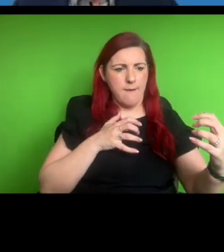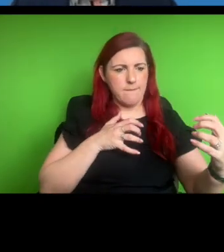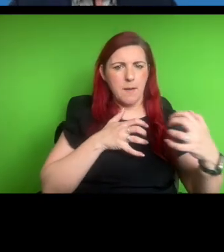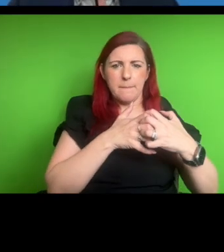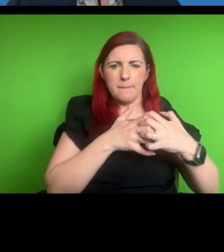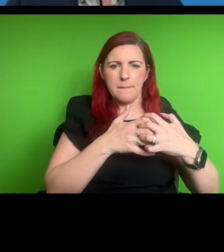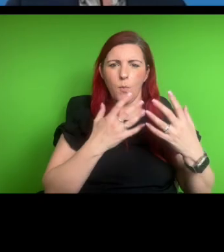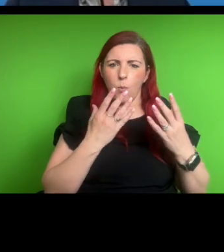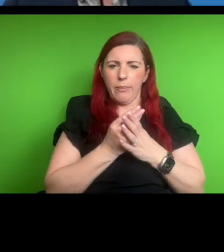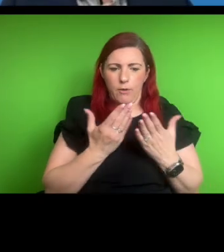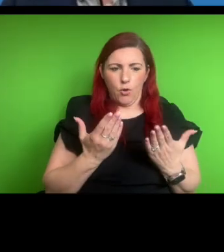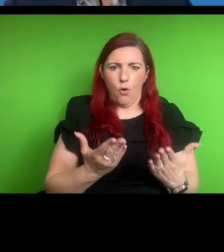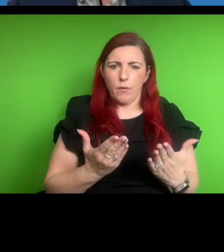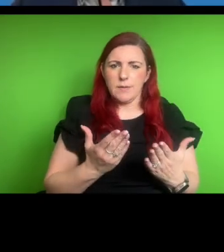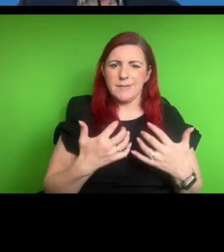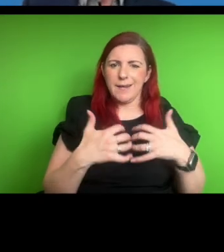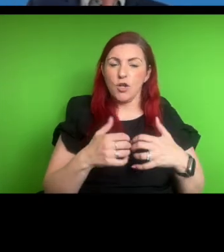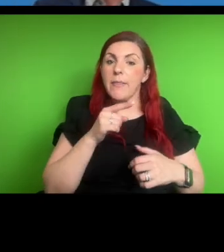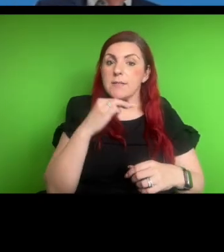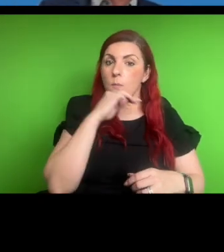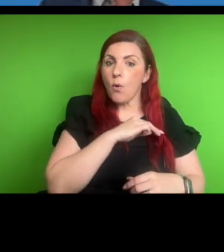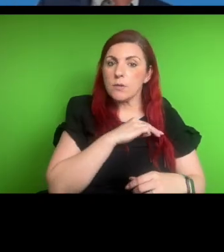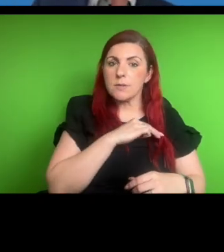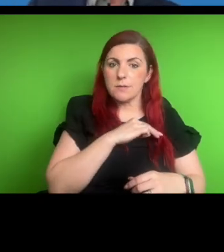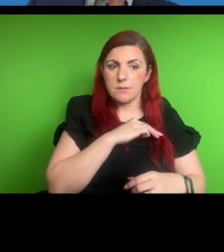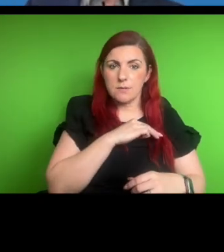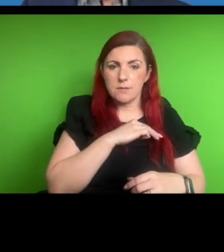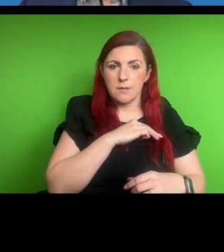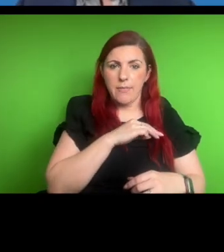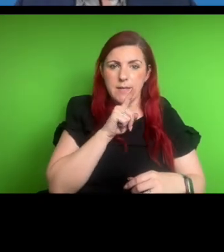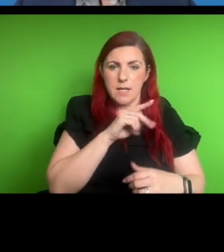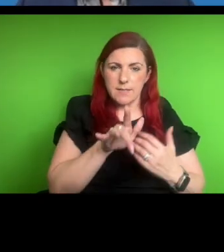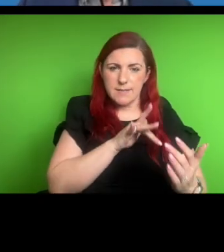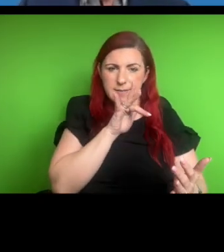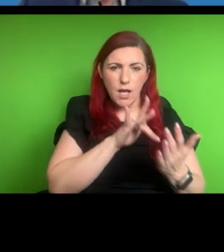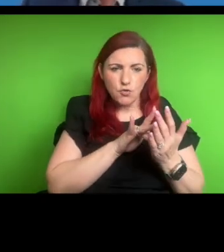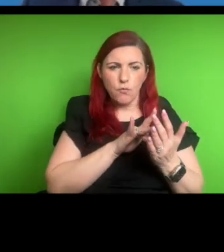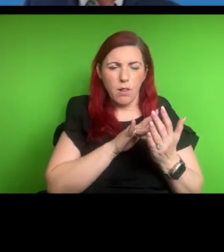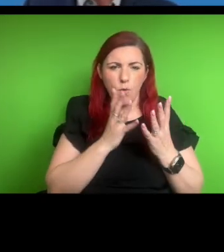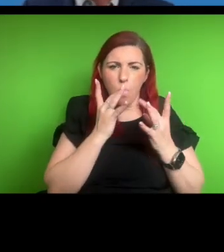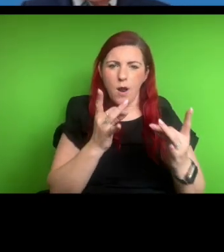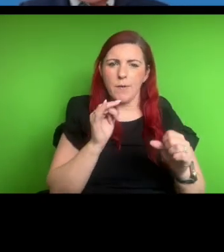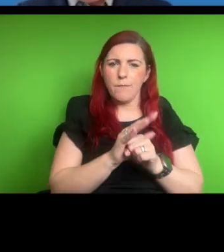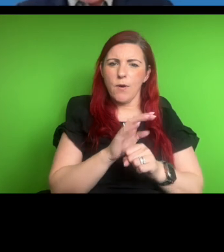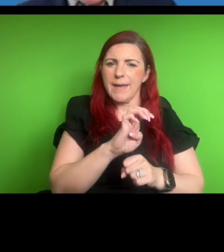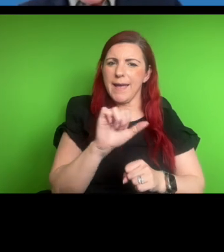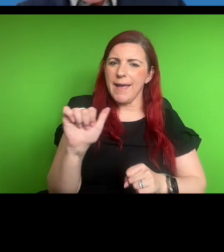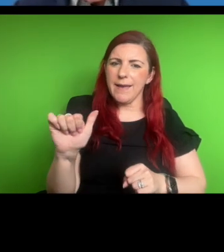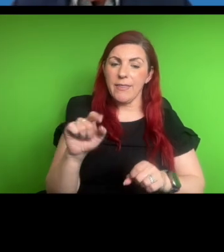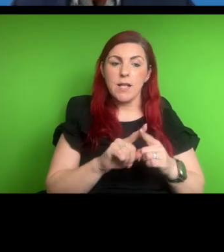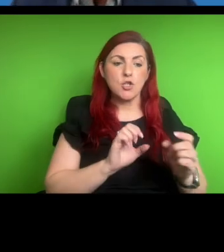core requirement of the European Accessibility Act, that services and products are compatible with